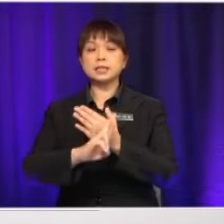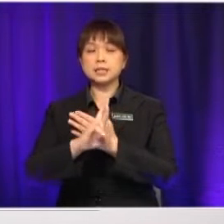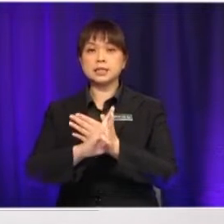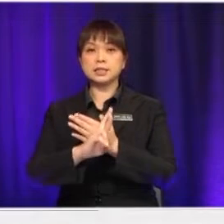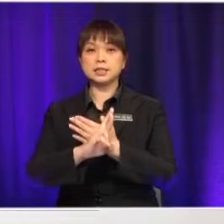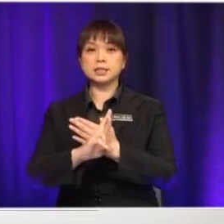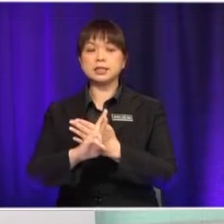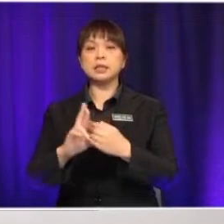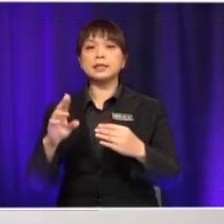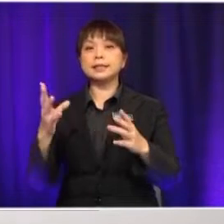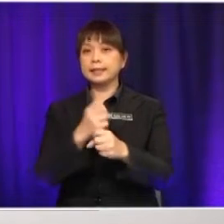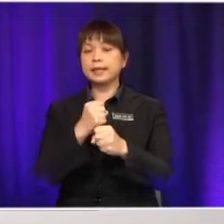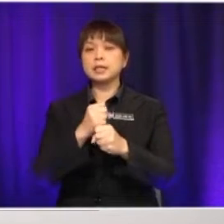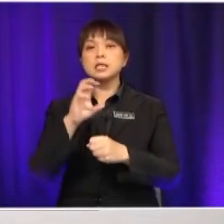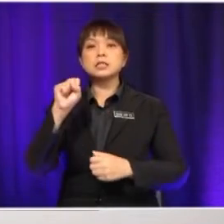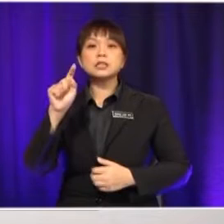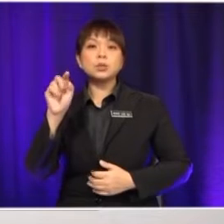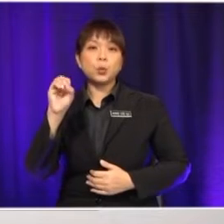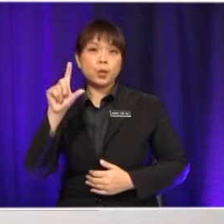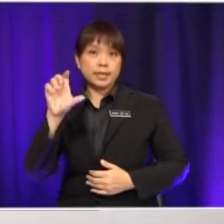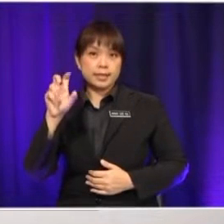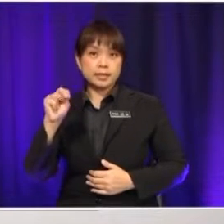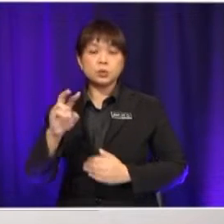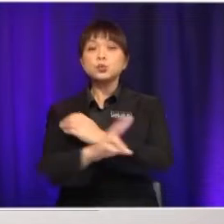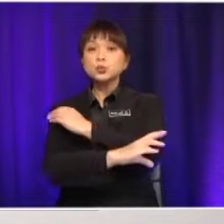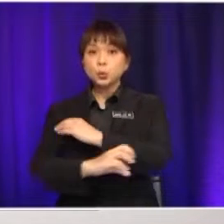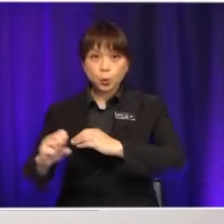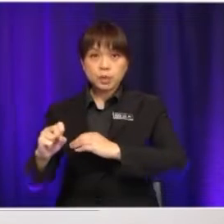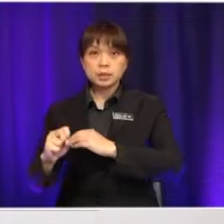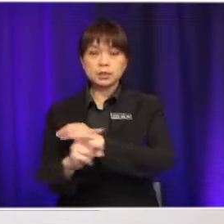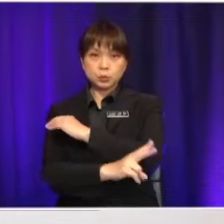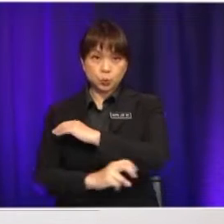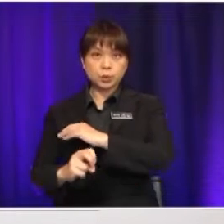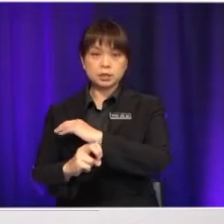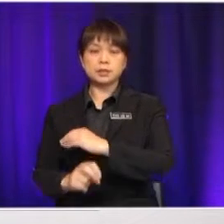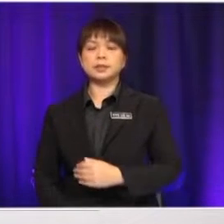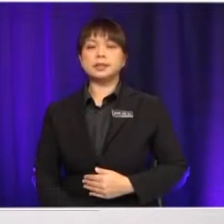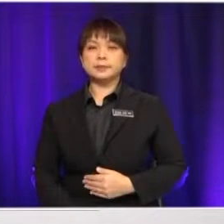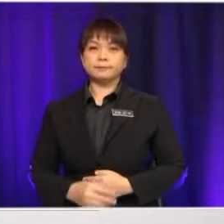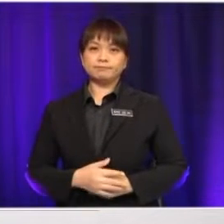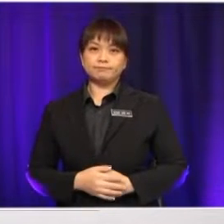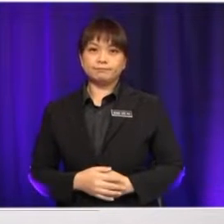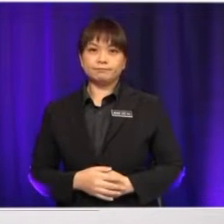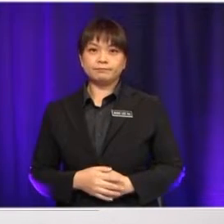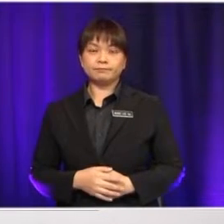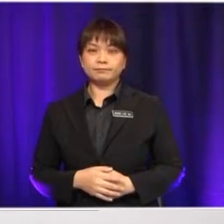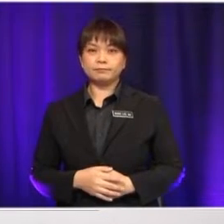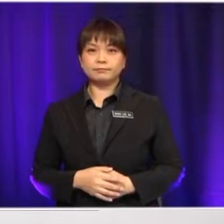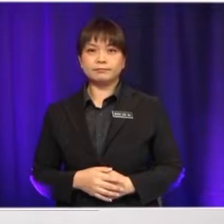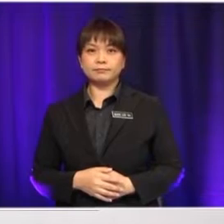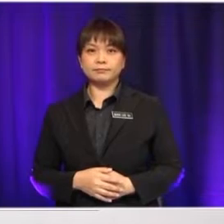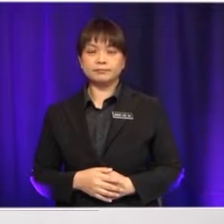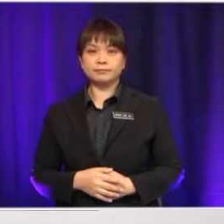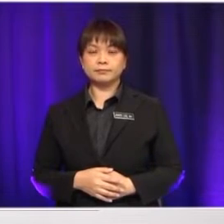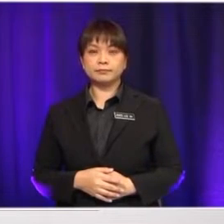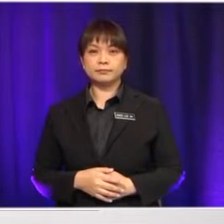their laptop. I see. So this one because he prefer desktop because he's playing video games, right? Okay, so